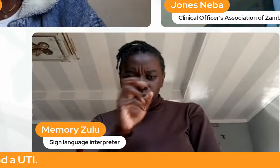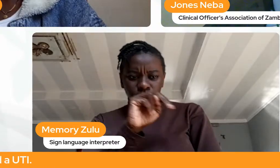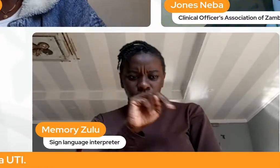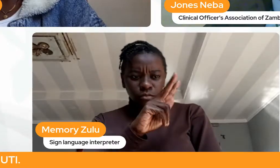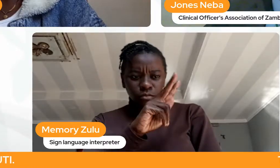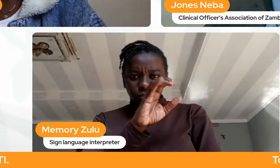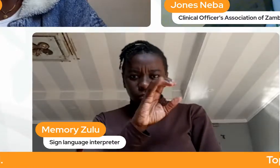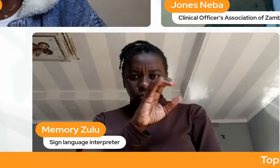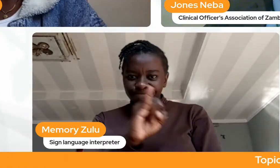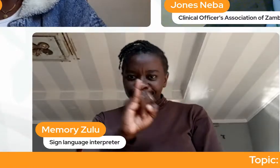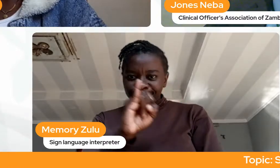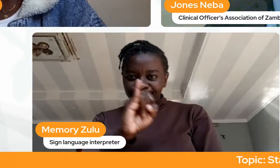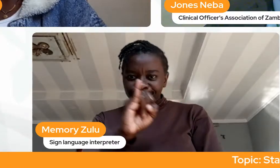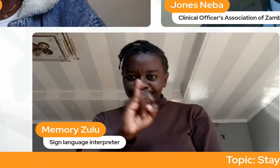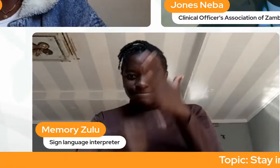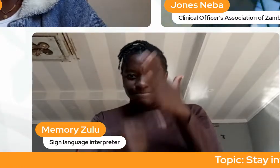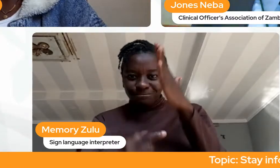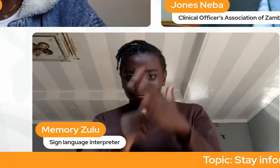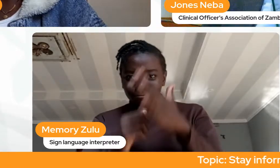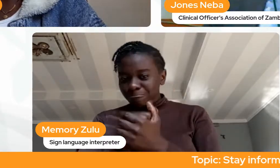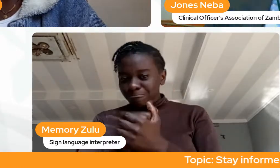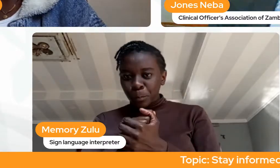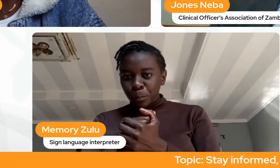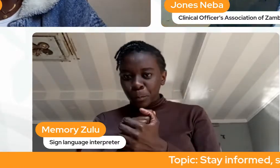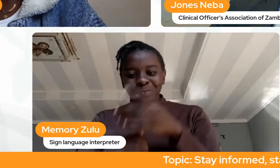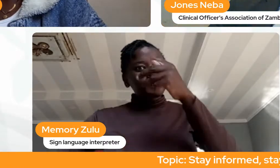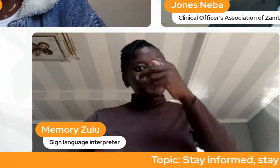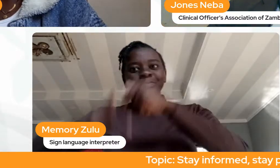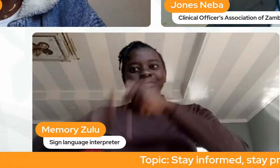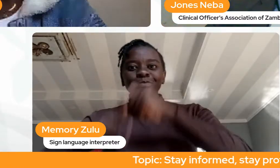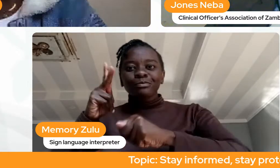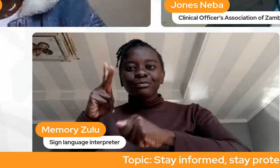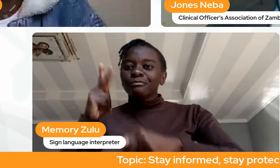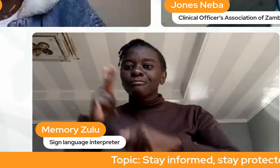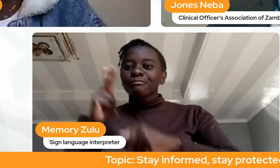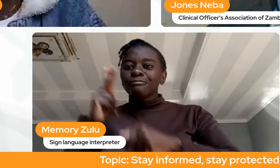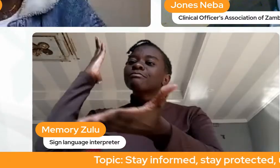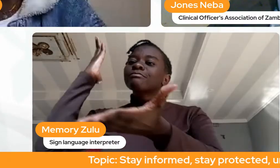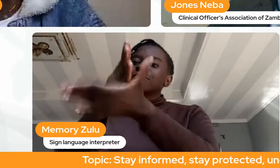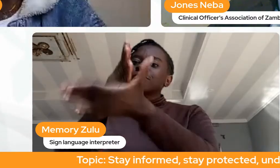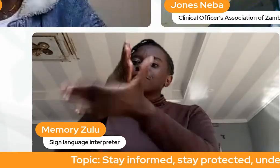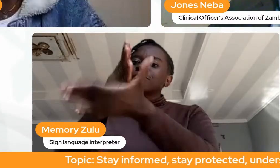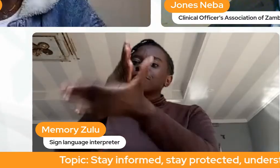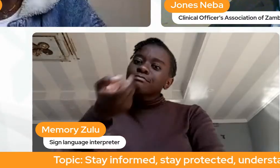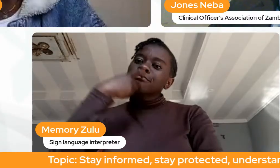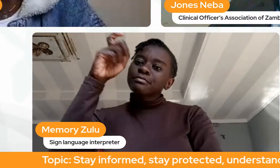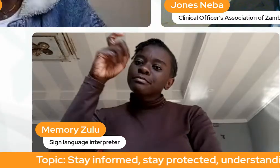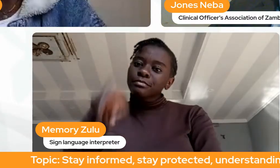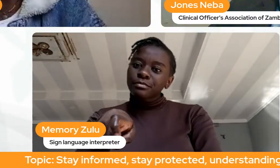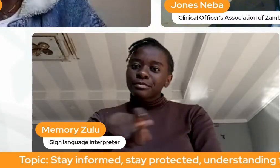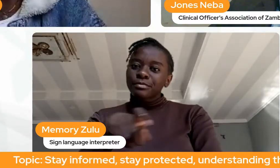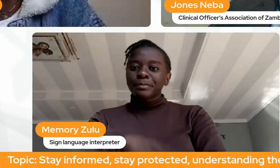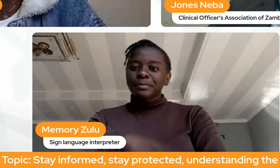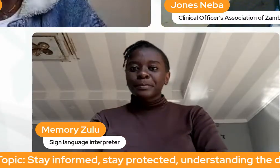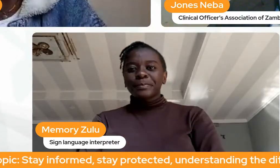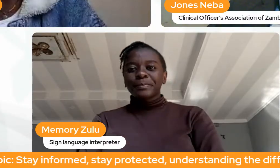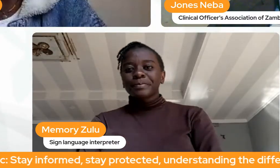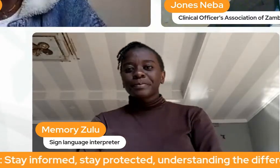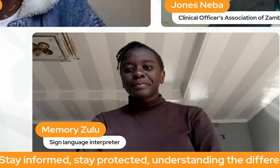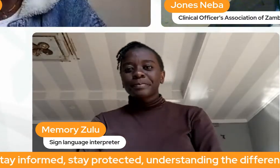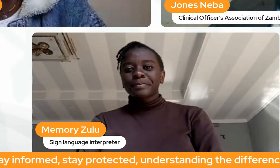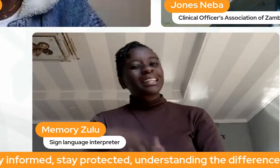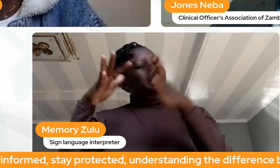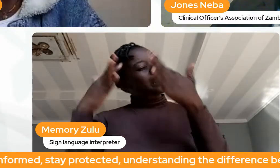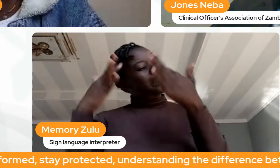that is different. I don't know, maybe it's due to the learning of the reproductive system which has started to occur earlier,